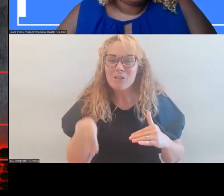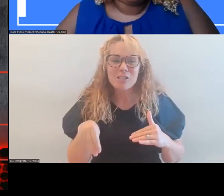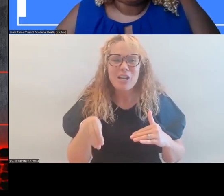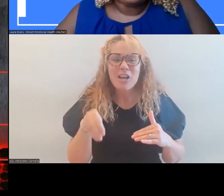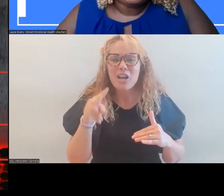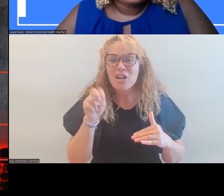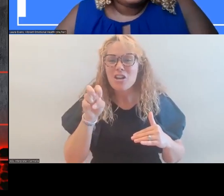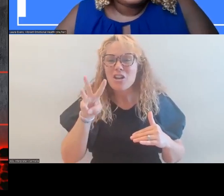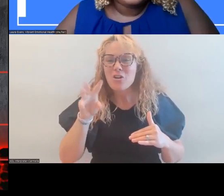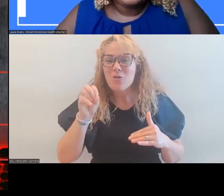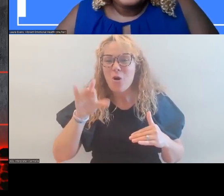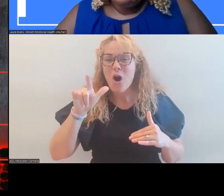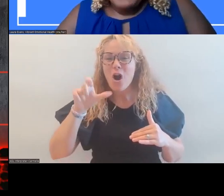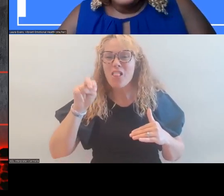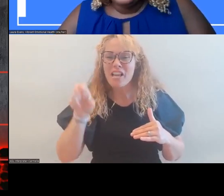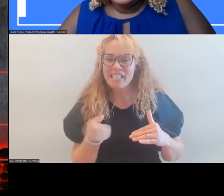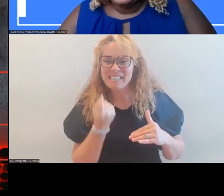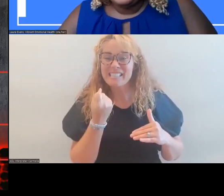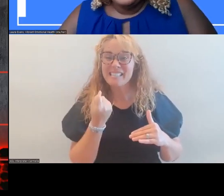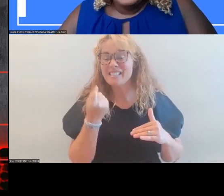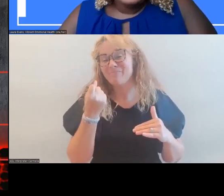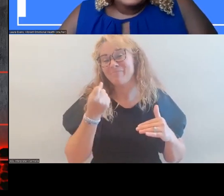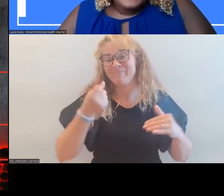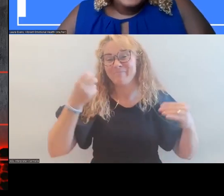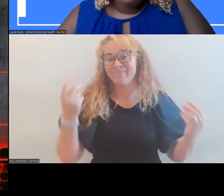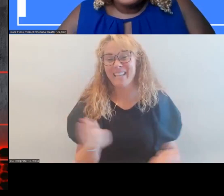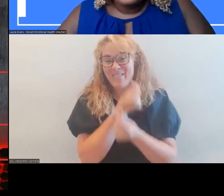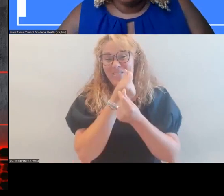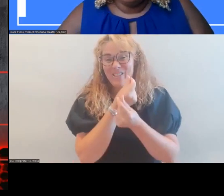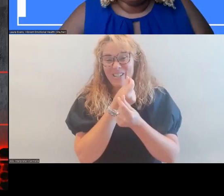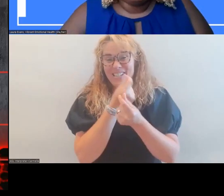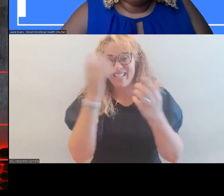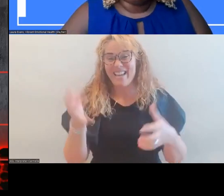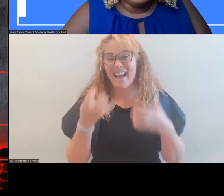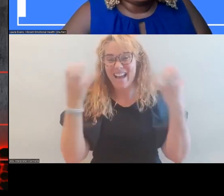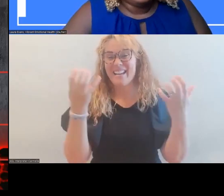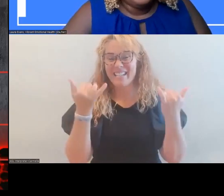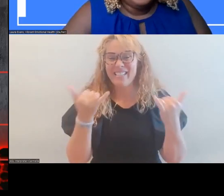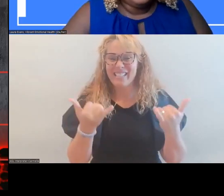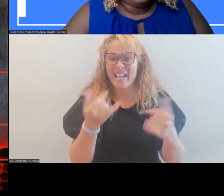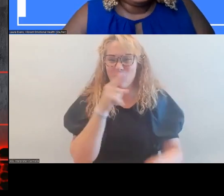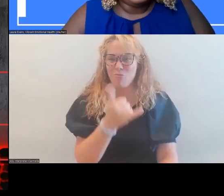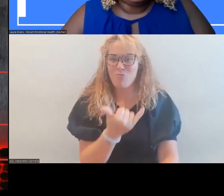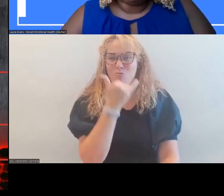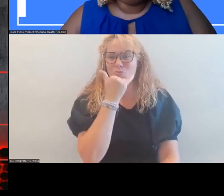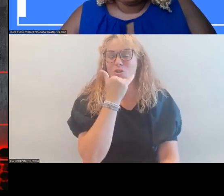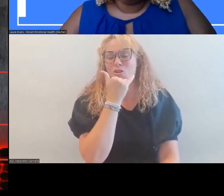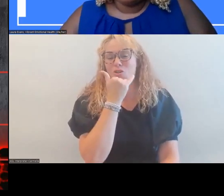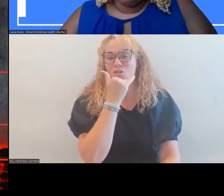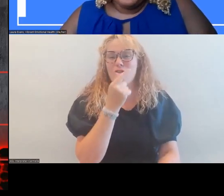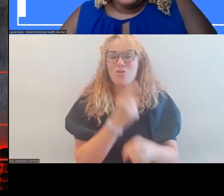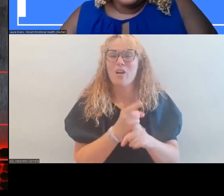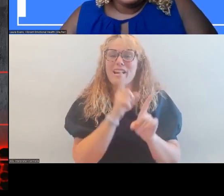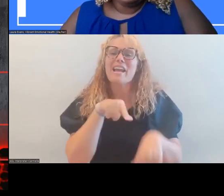guess, if I was from there, that's how I'd say it. Well, unfortunately, audience, today we are incorrect. The correct answer is